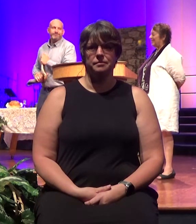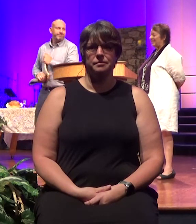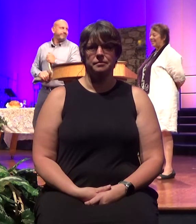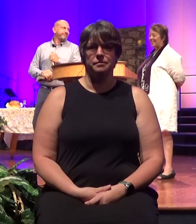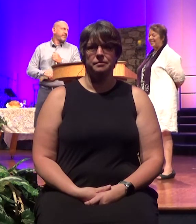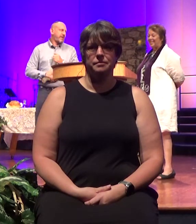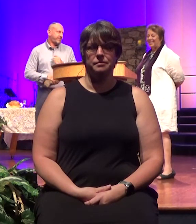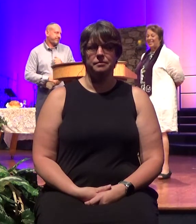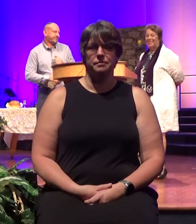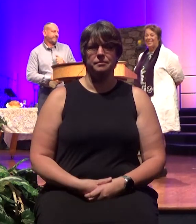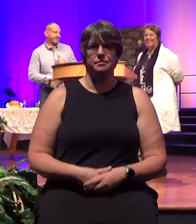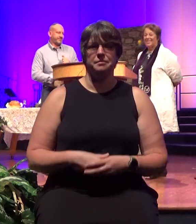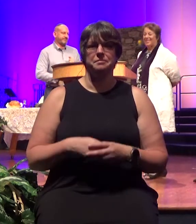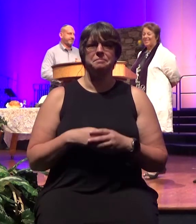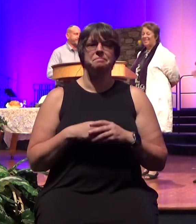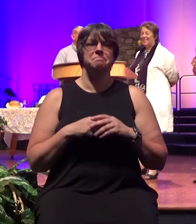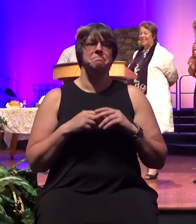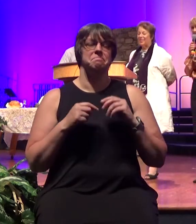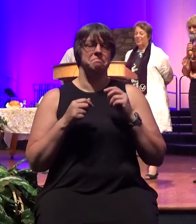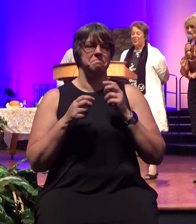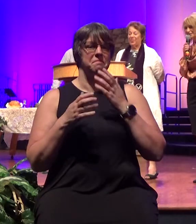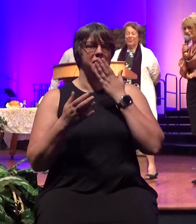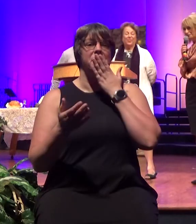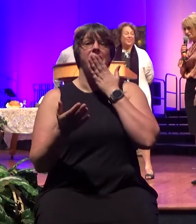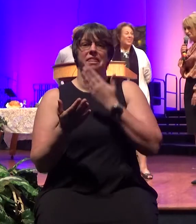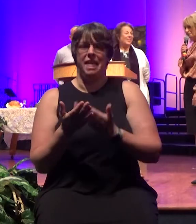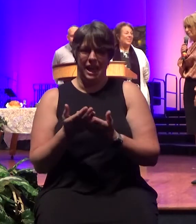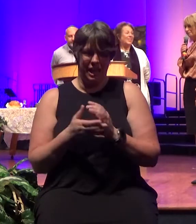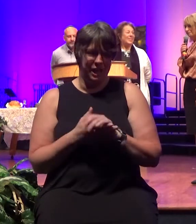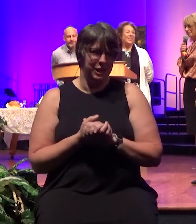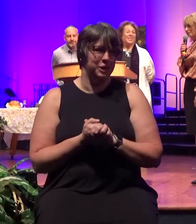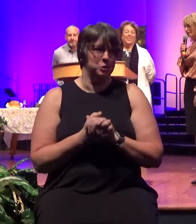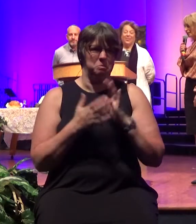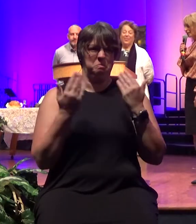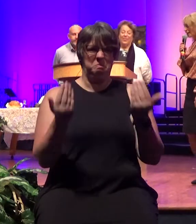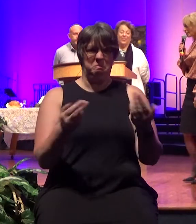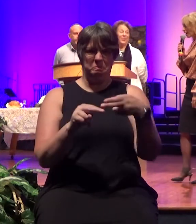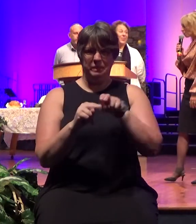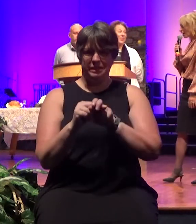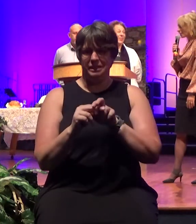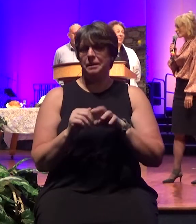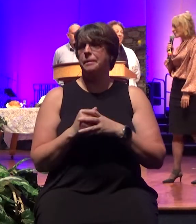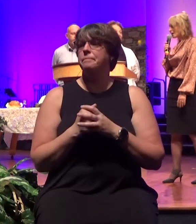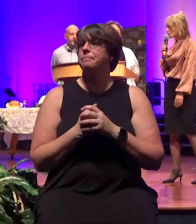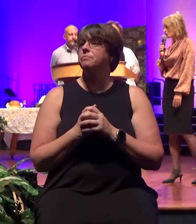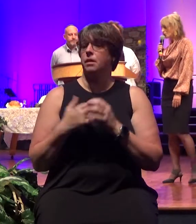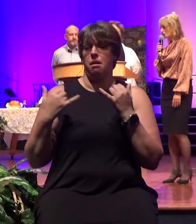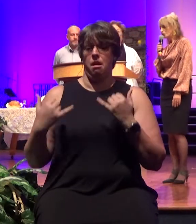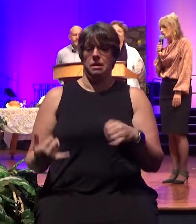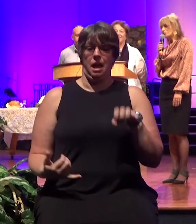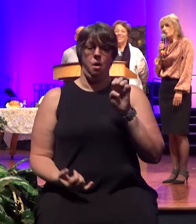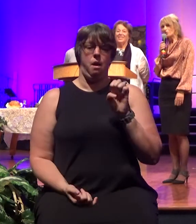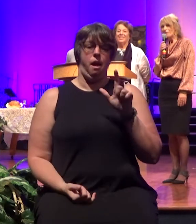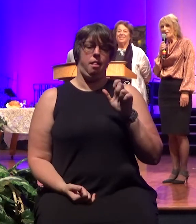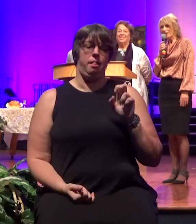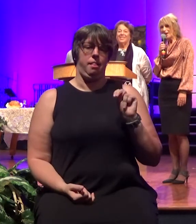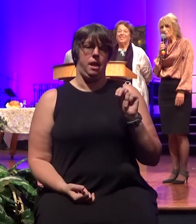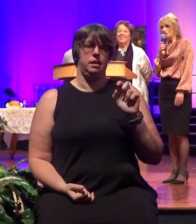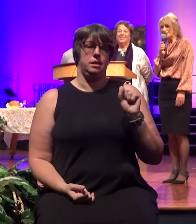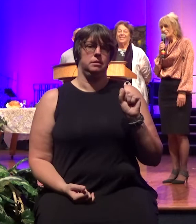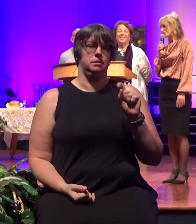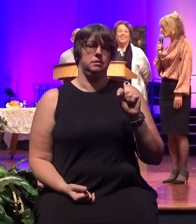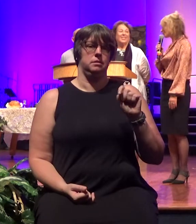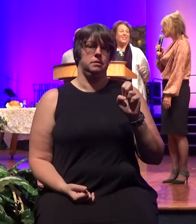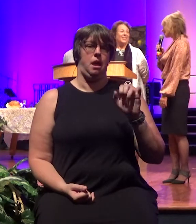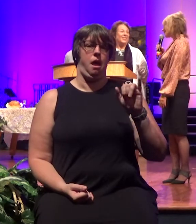Thank you. You may be seated. And now Ellen Steinberg, who is both a Mile High practitioner